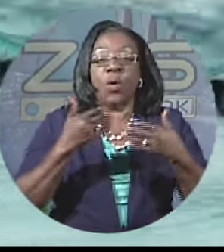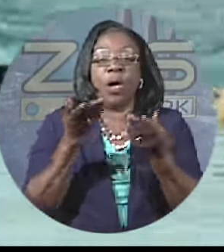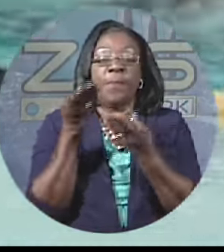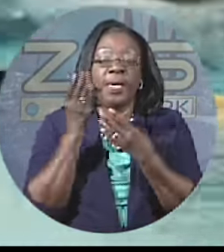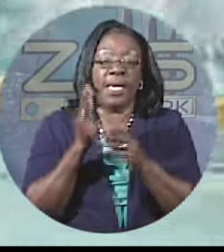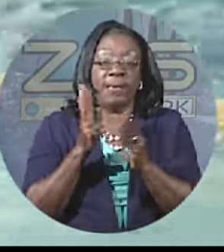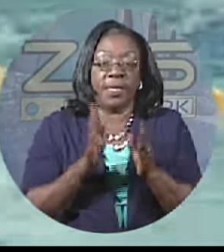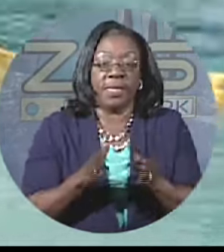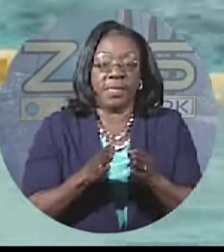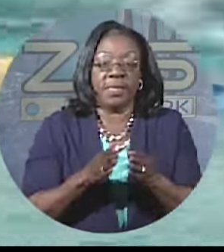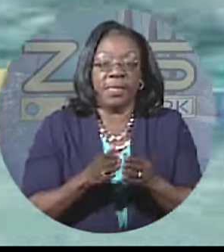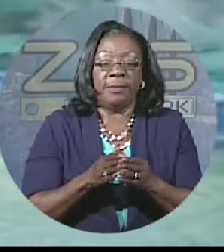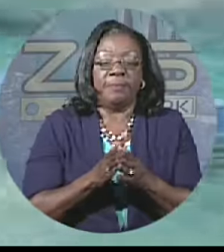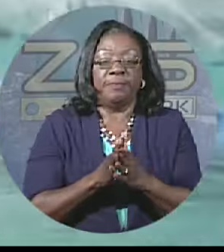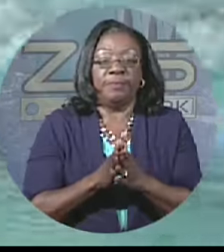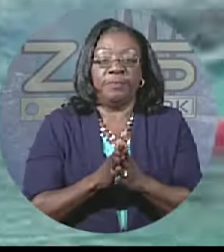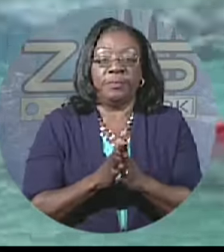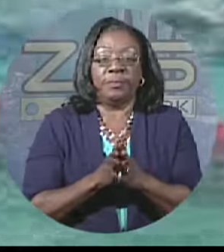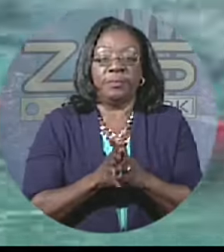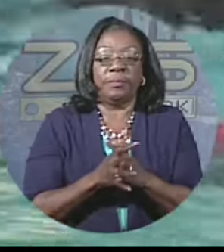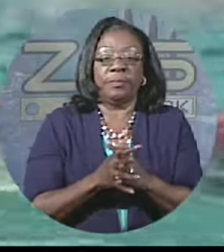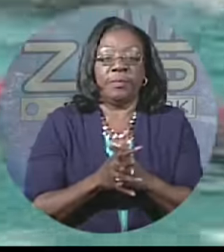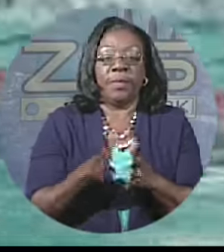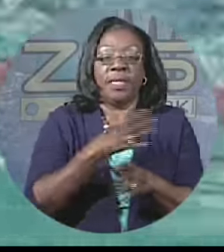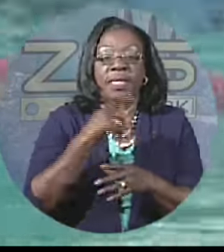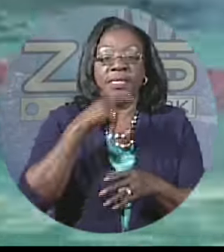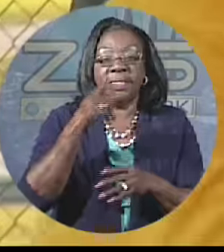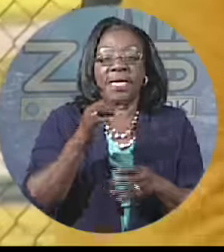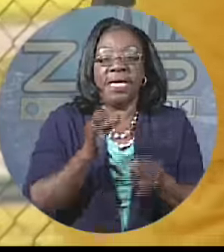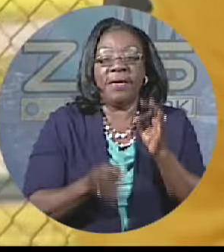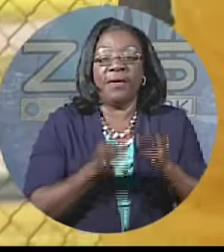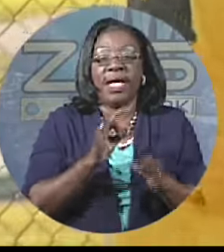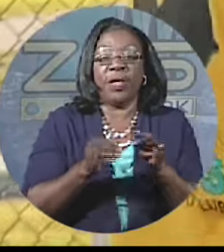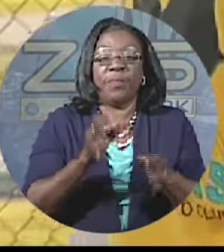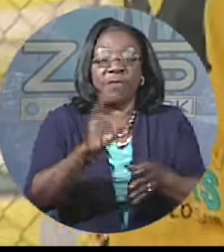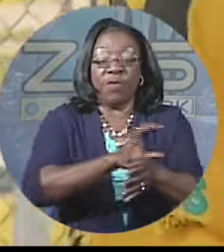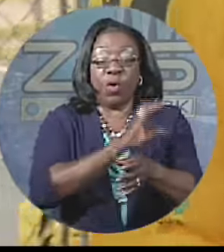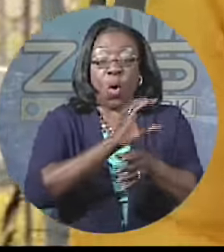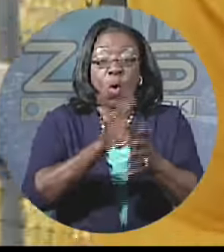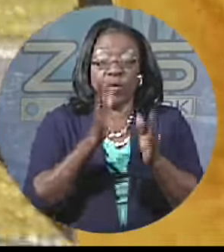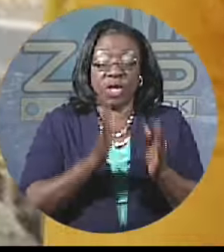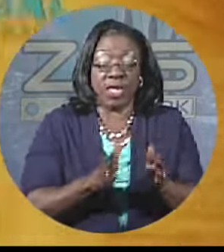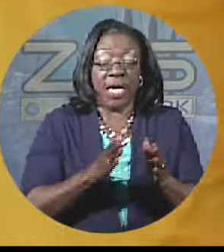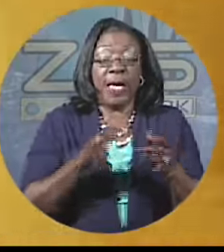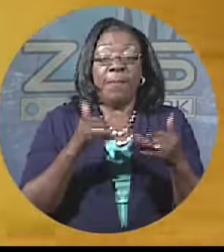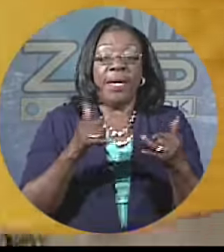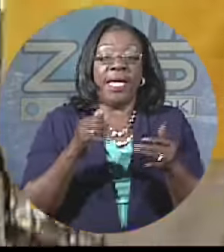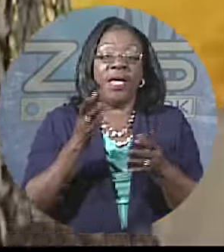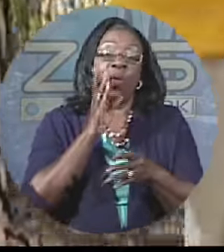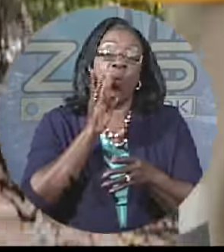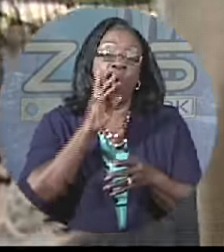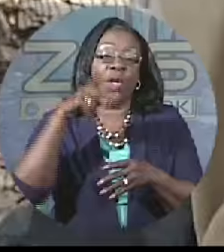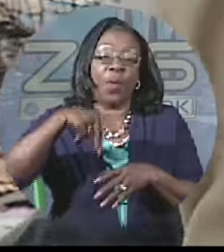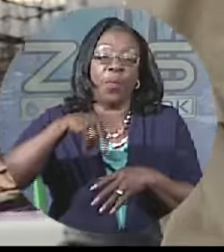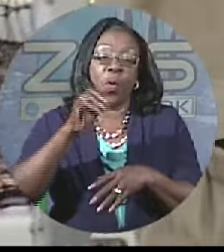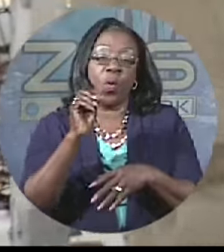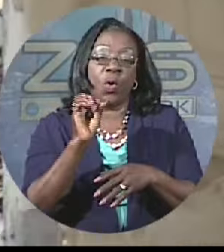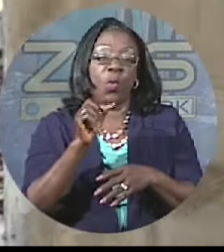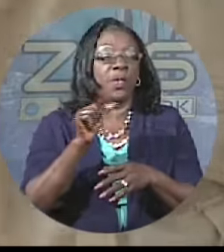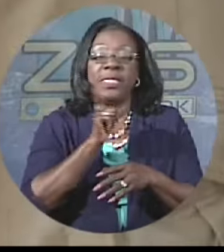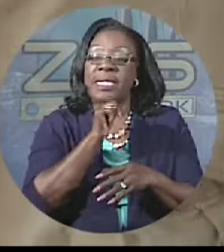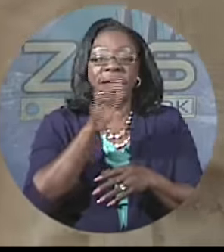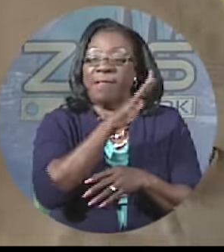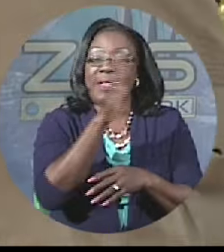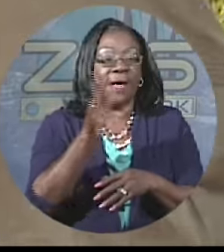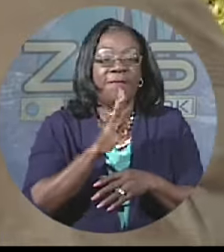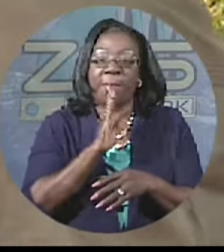believers and fell in love with the sport. They say if it hadn't been for Coach Lottie, playing water polo would have never been an option for